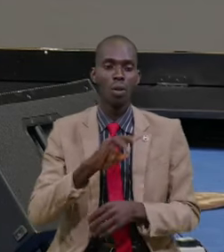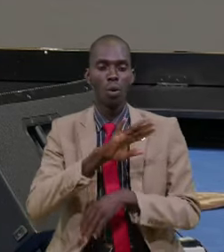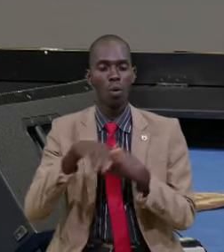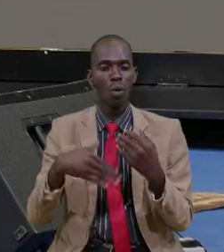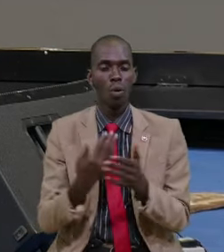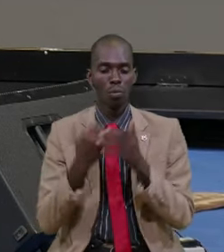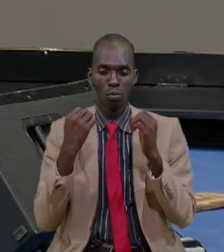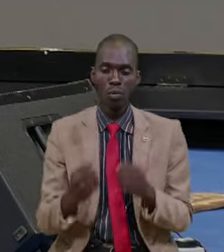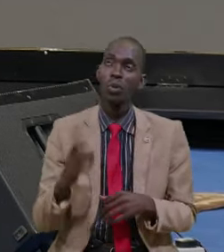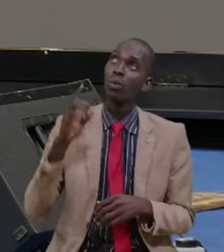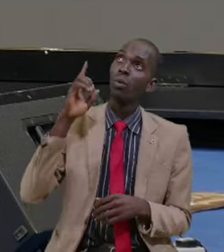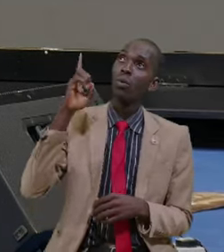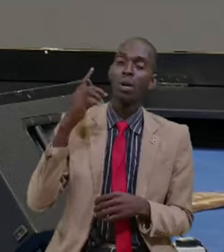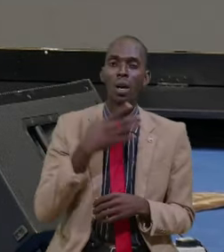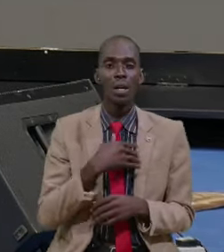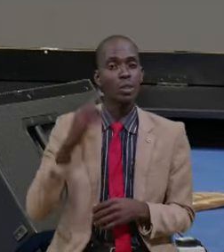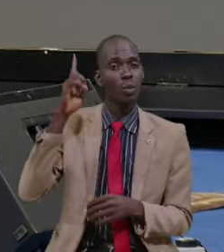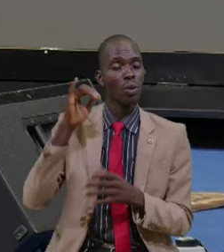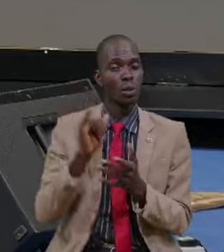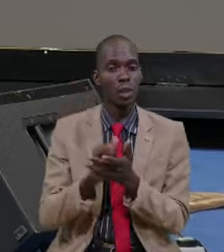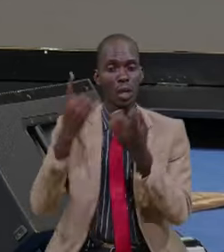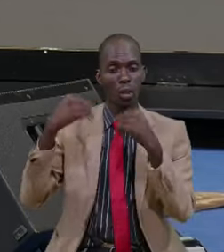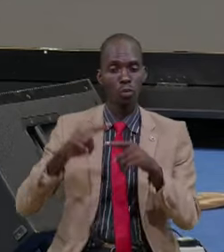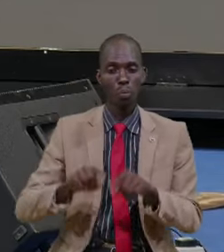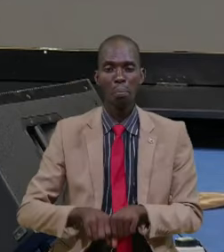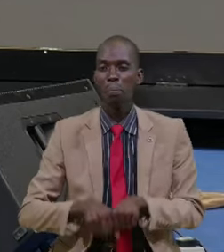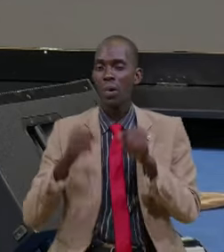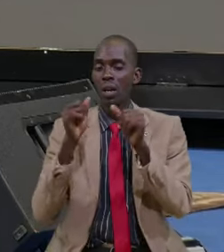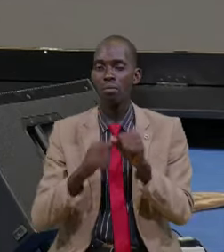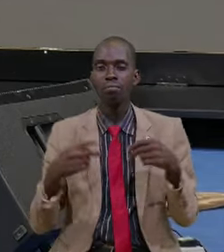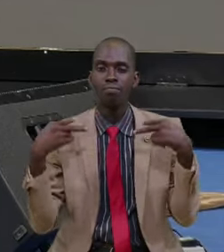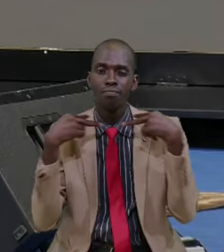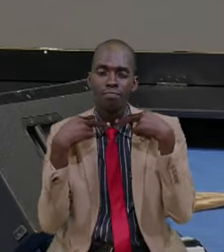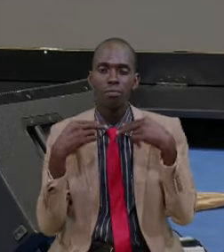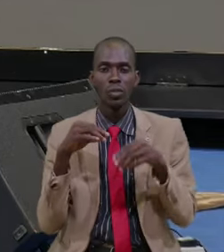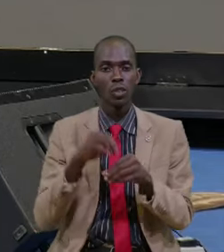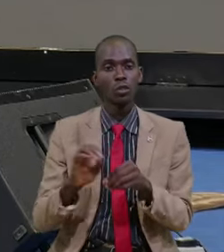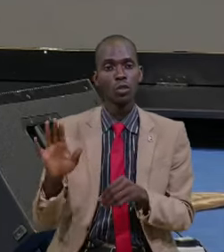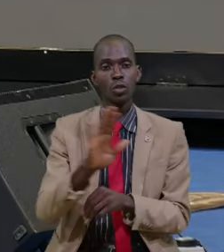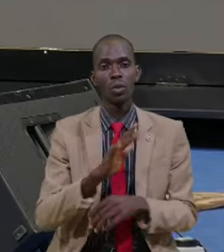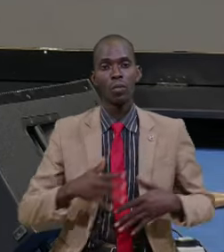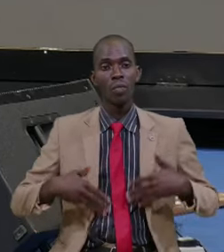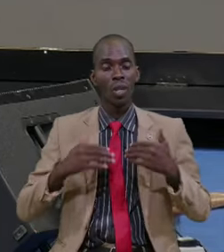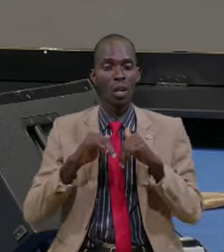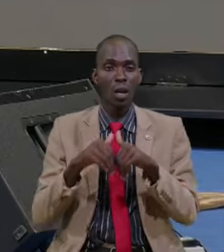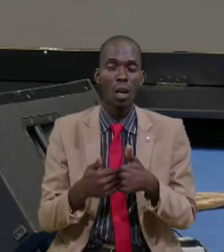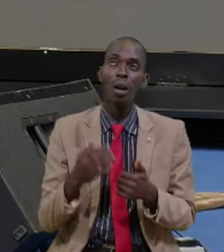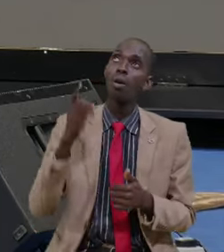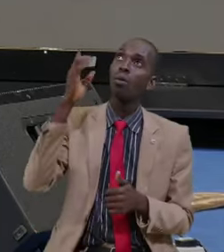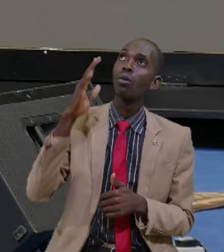the one that comes to break every yoke in your life. How God, unchanging